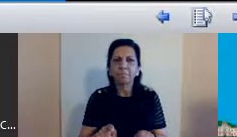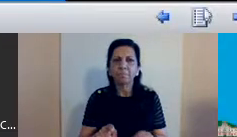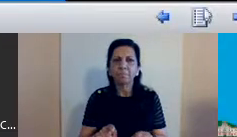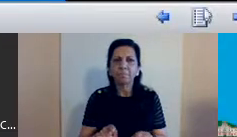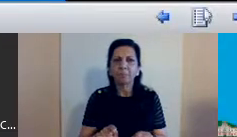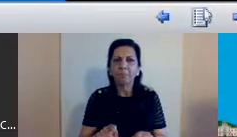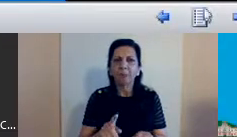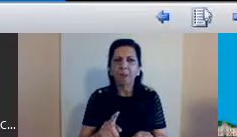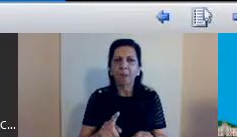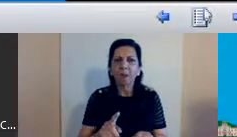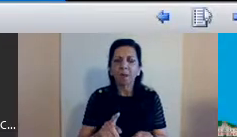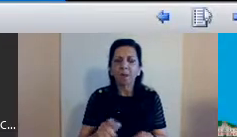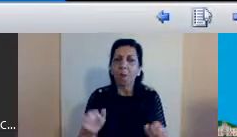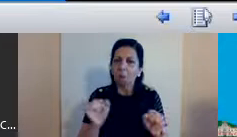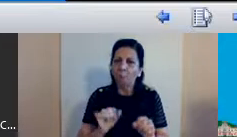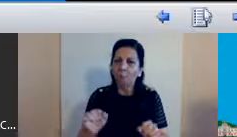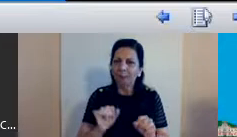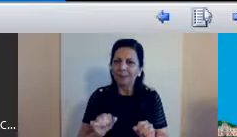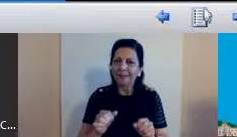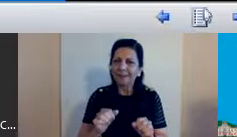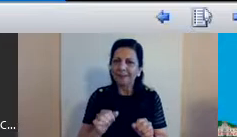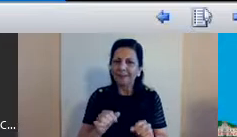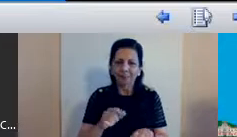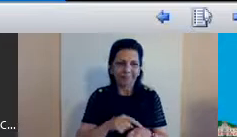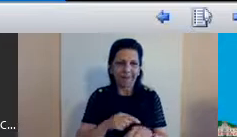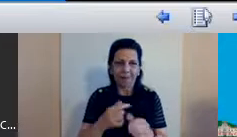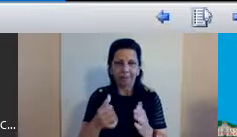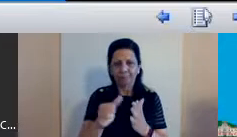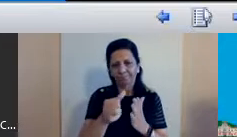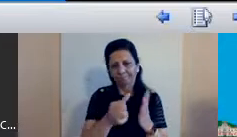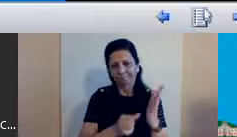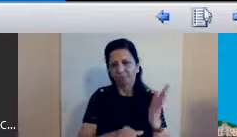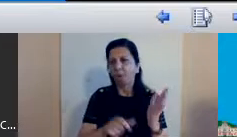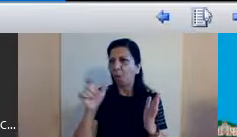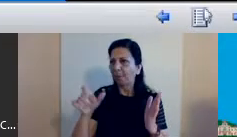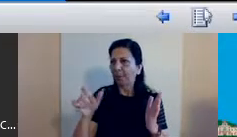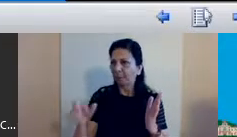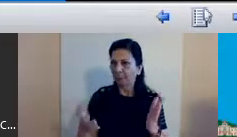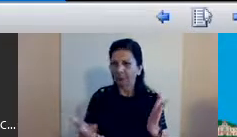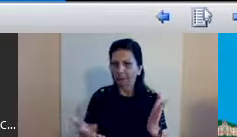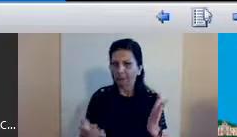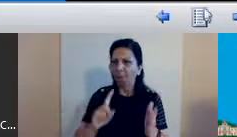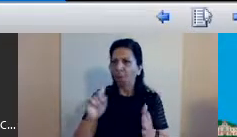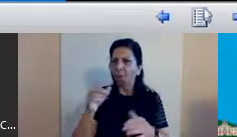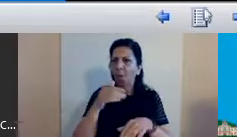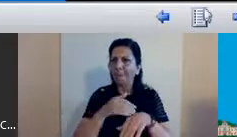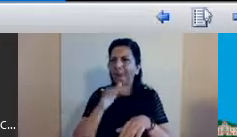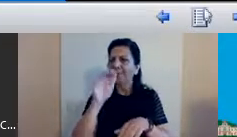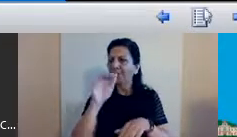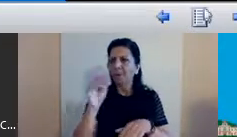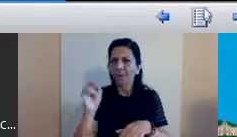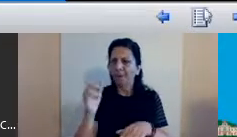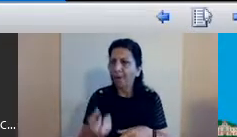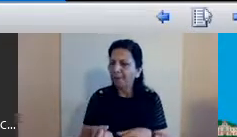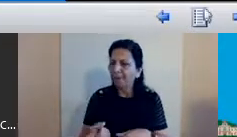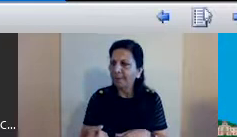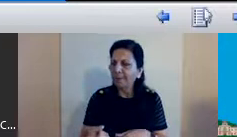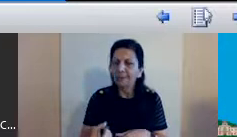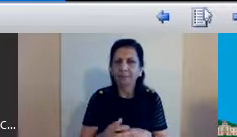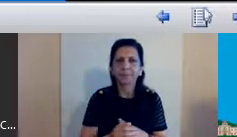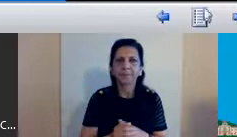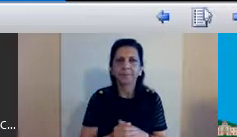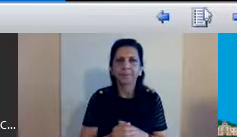them but understand what those are and make provision for them? And a really big important matter that we've been